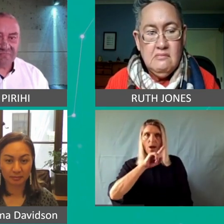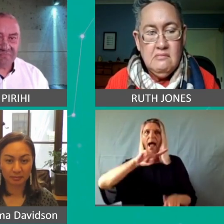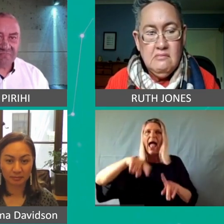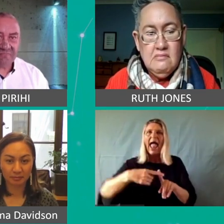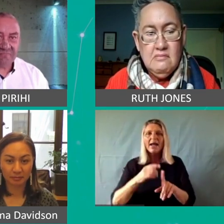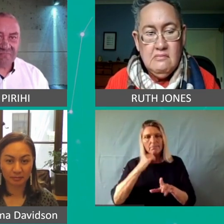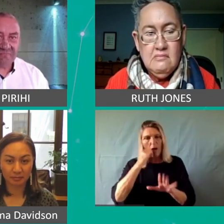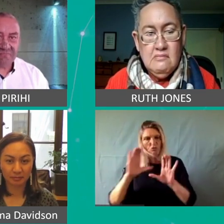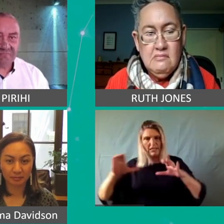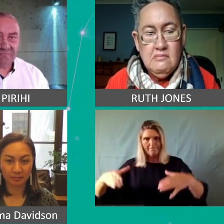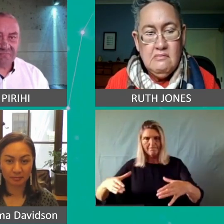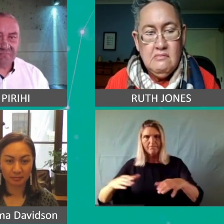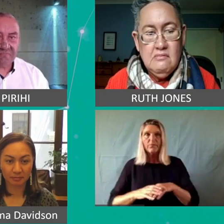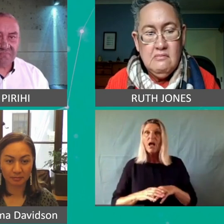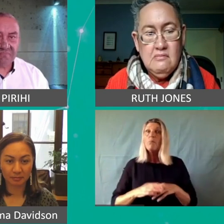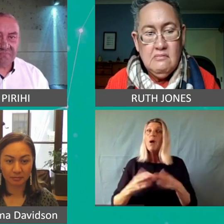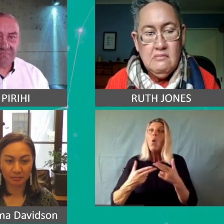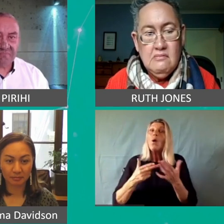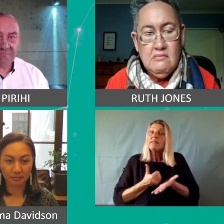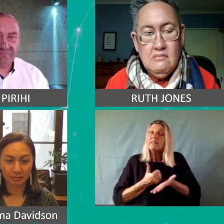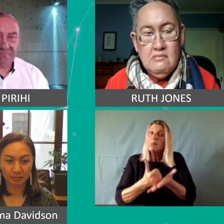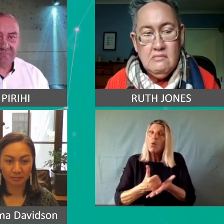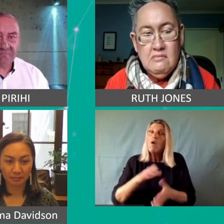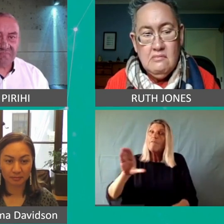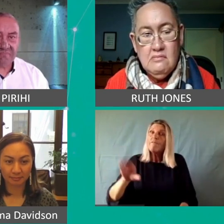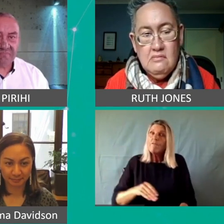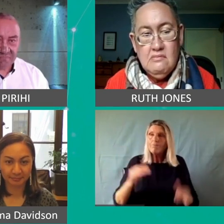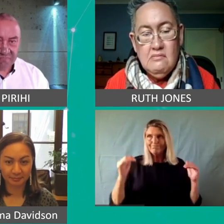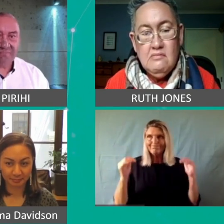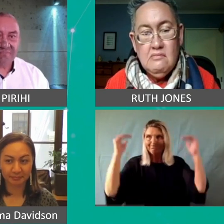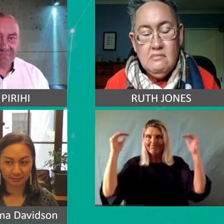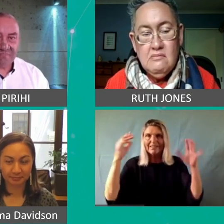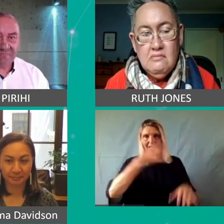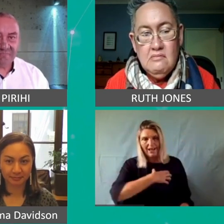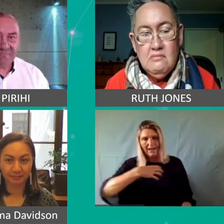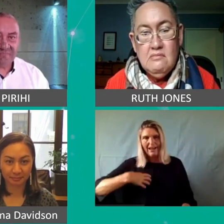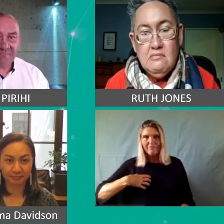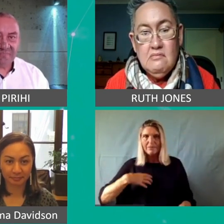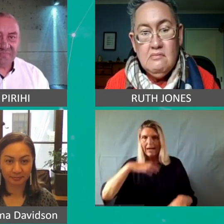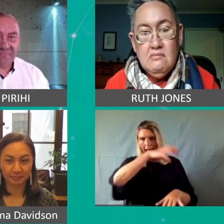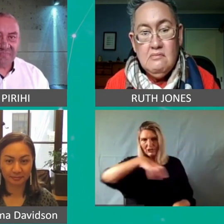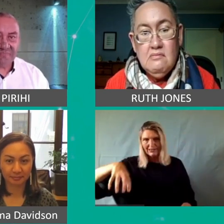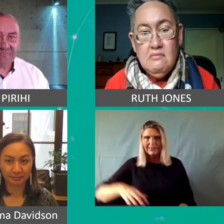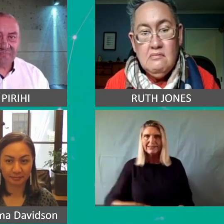Whaikaha Māori with support from key decision makers. Thanks, Hemi.